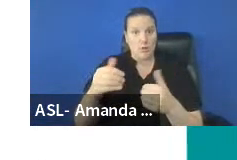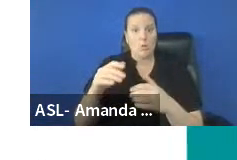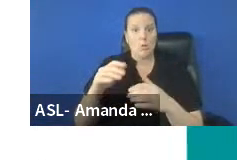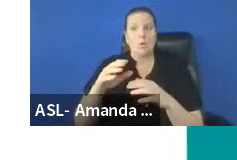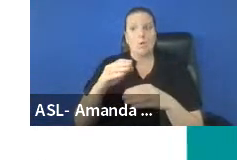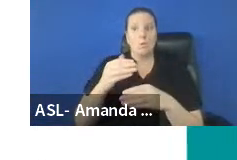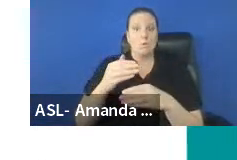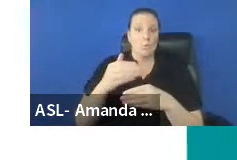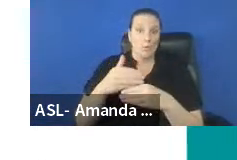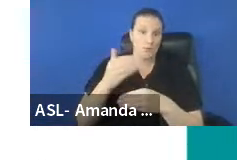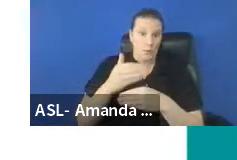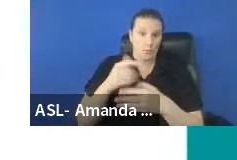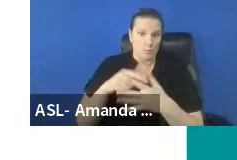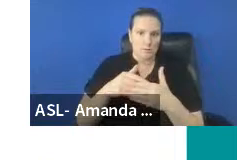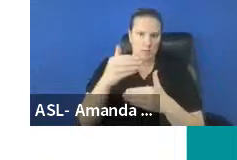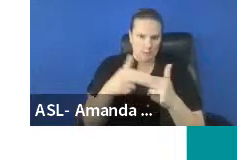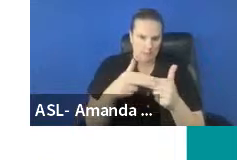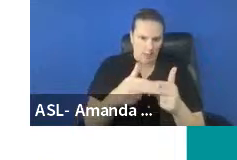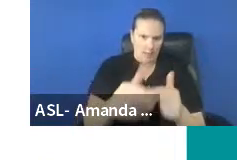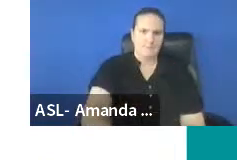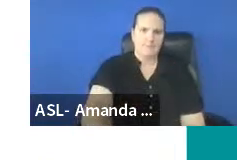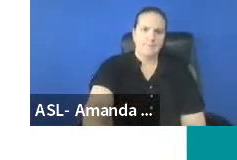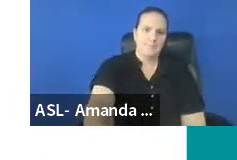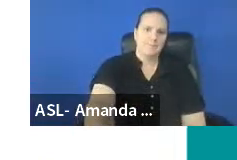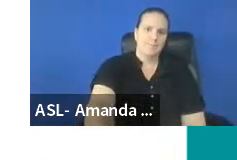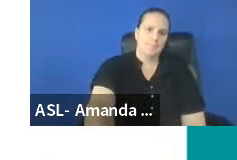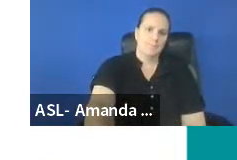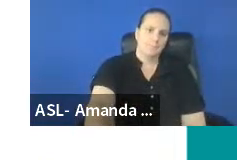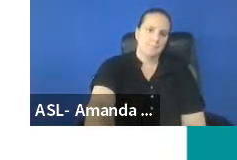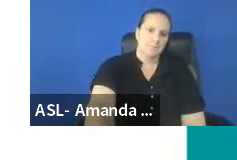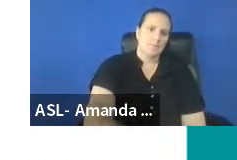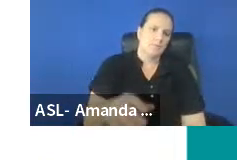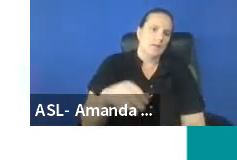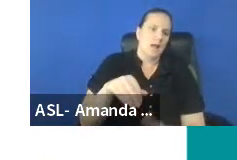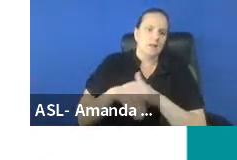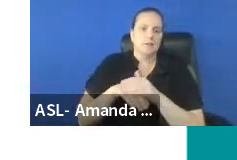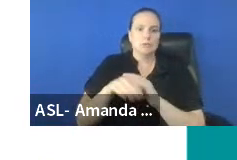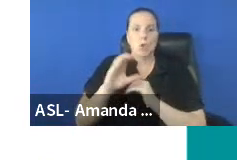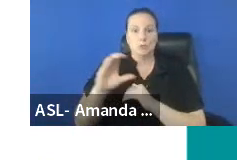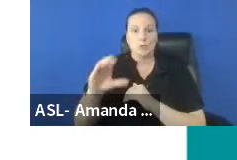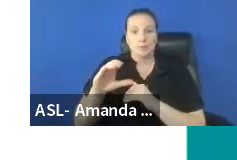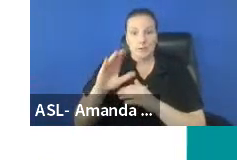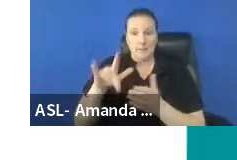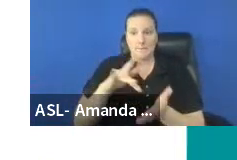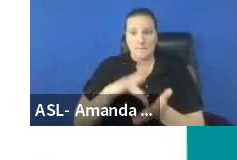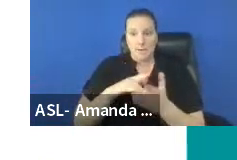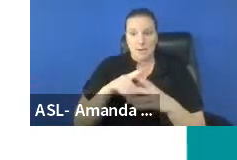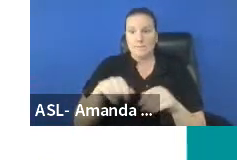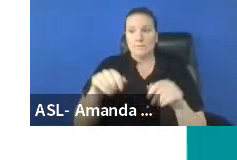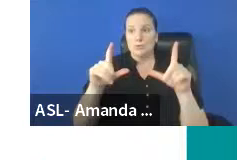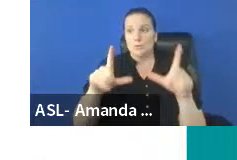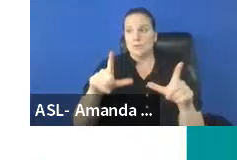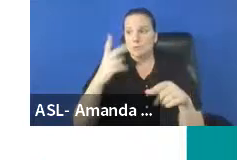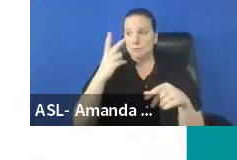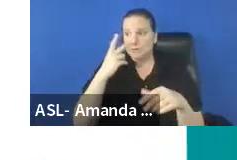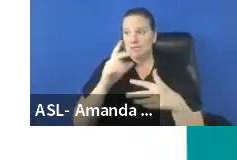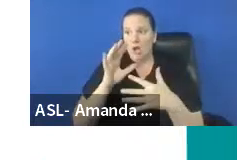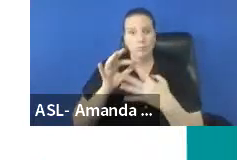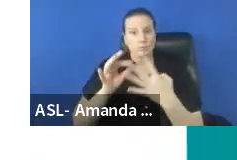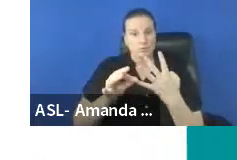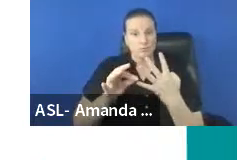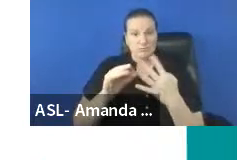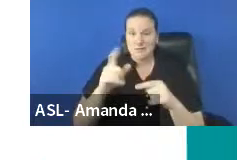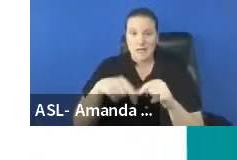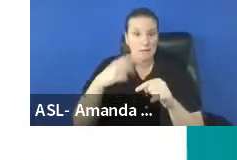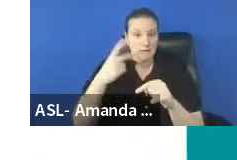Next slide. How to access closed captions. At the bottom middle of your screen, you should see a menu of options. If you